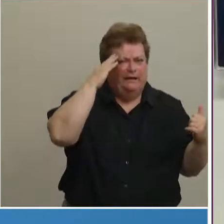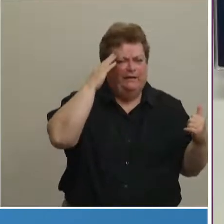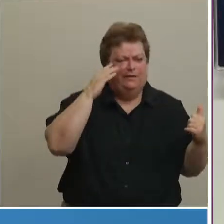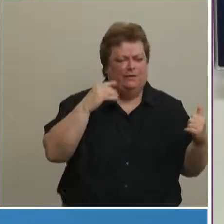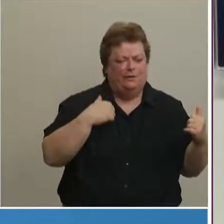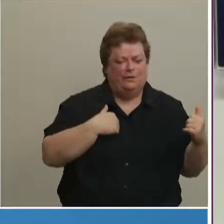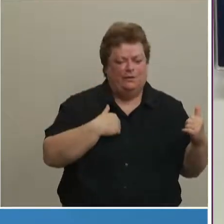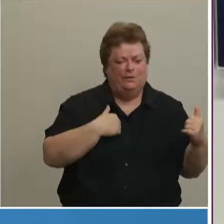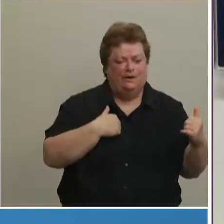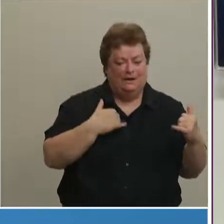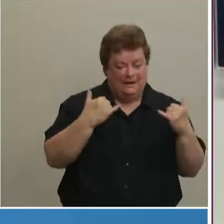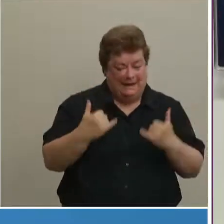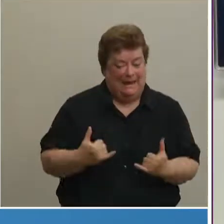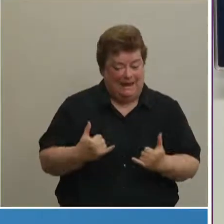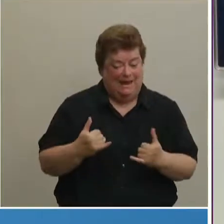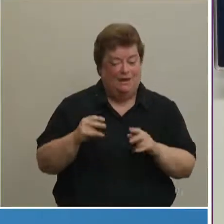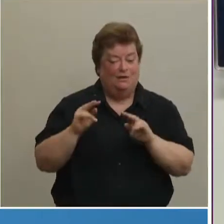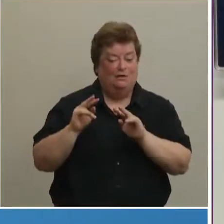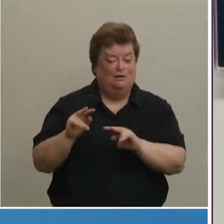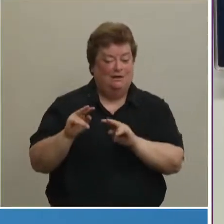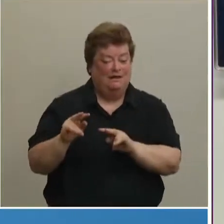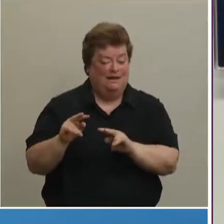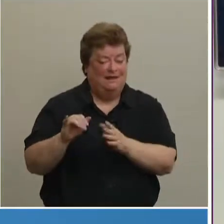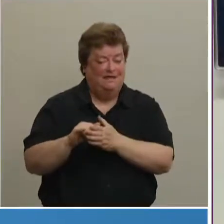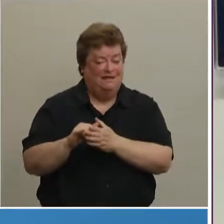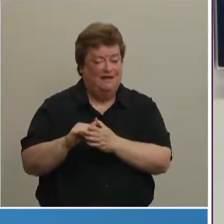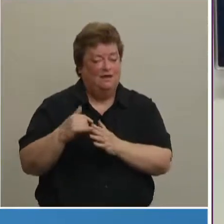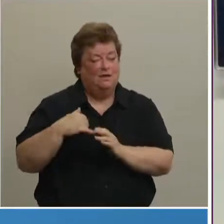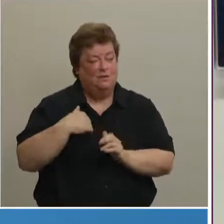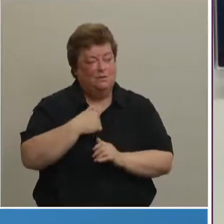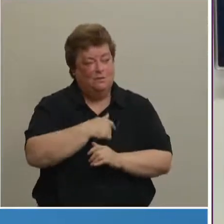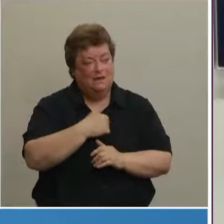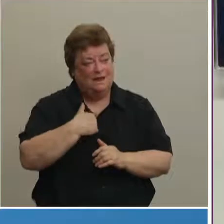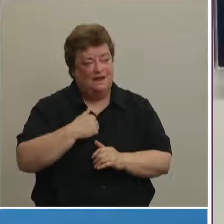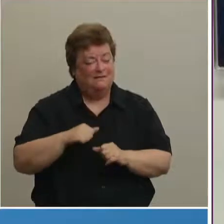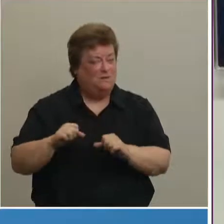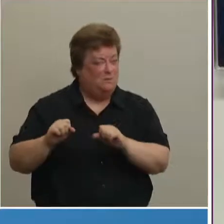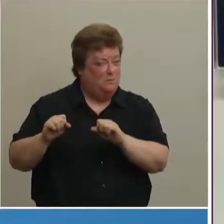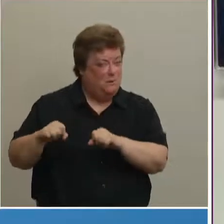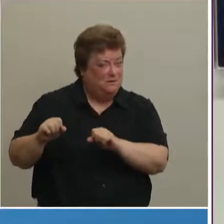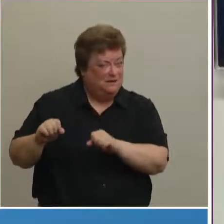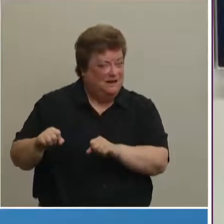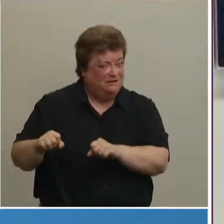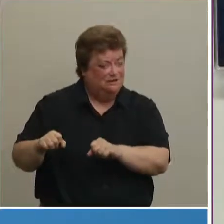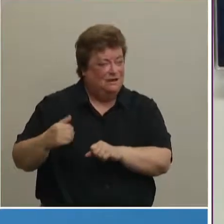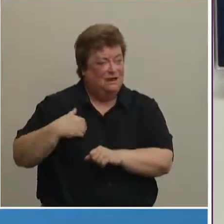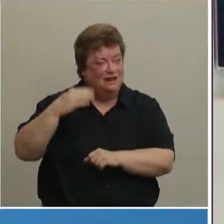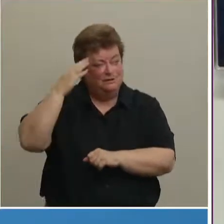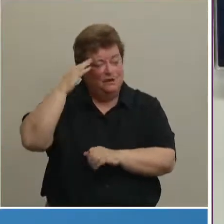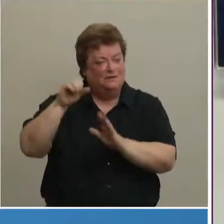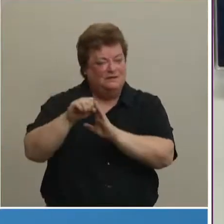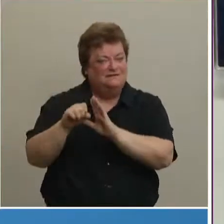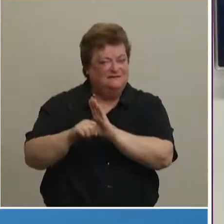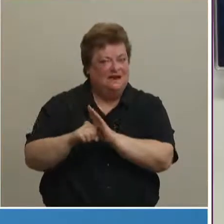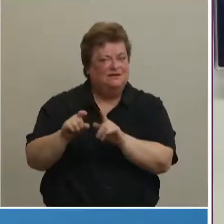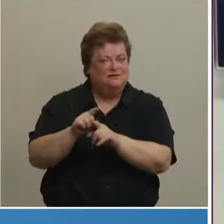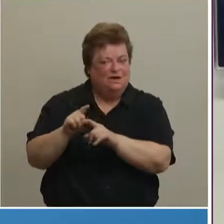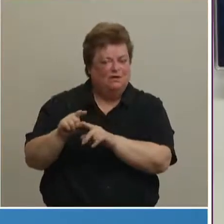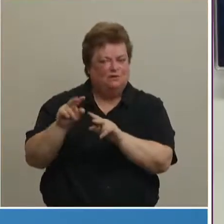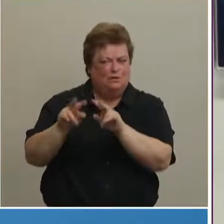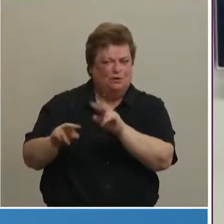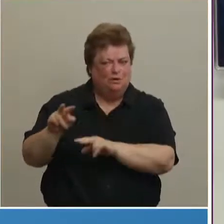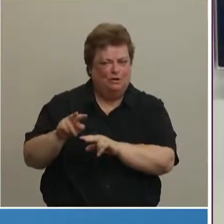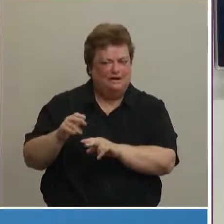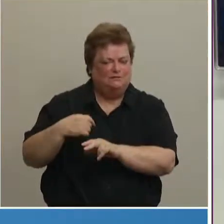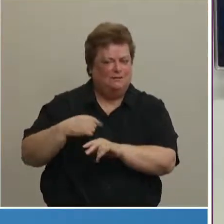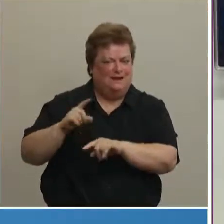currently looking at that. We have a potential, and I know that the state's looking at some cases, and I can't really